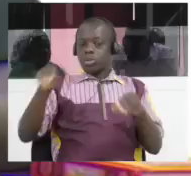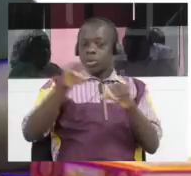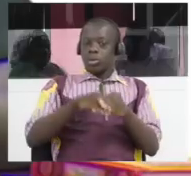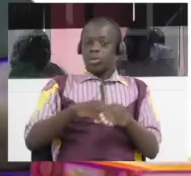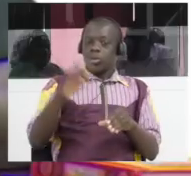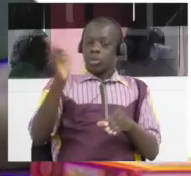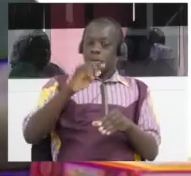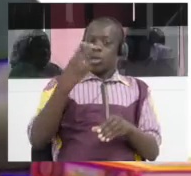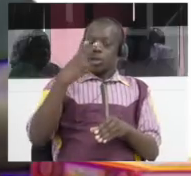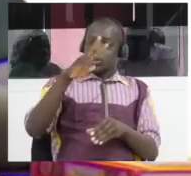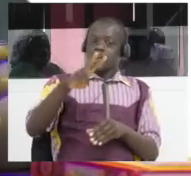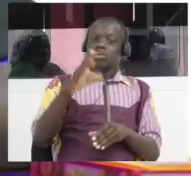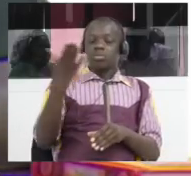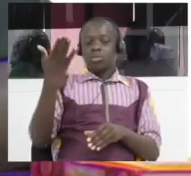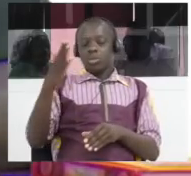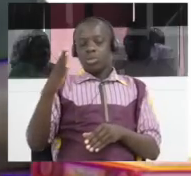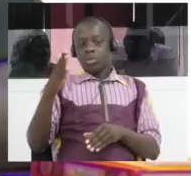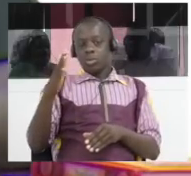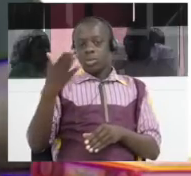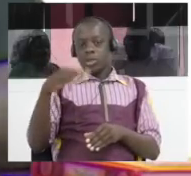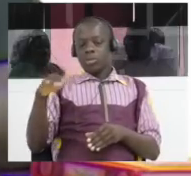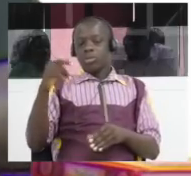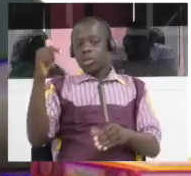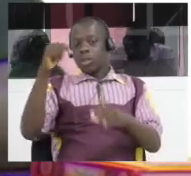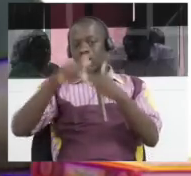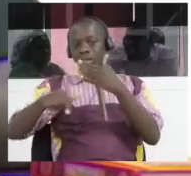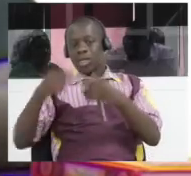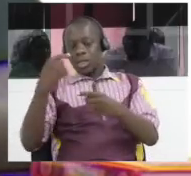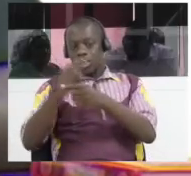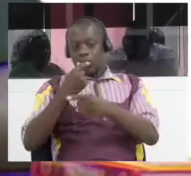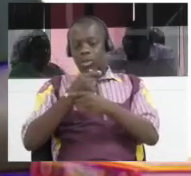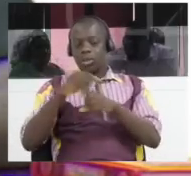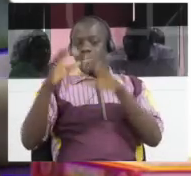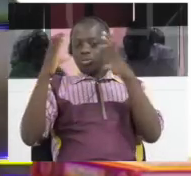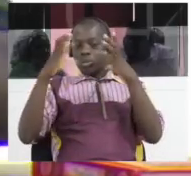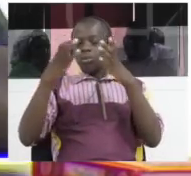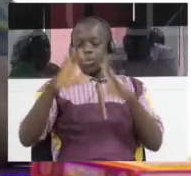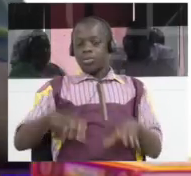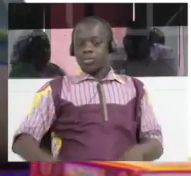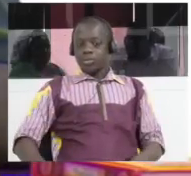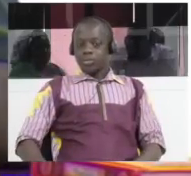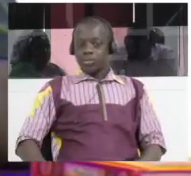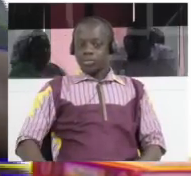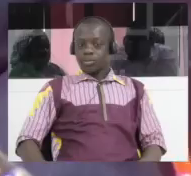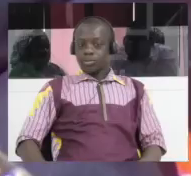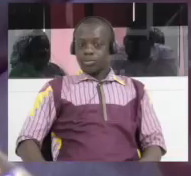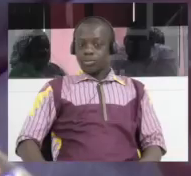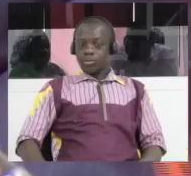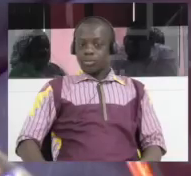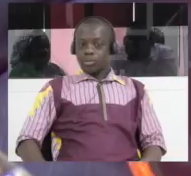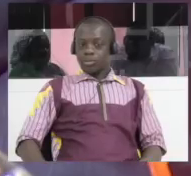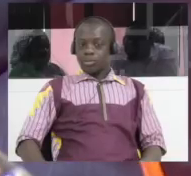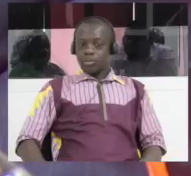to get involved in what was seeming to be an internal Gambian affair. Did they tell